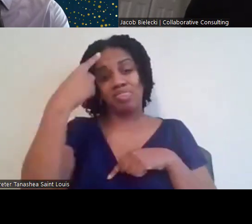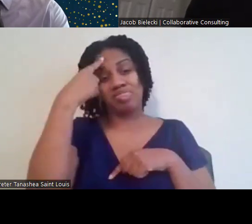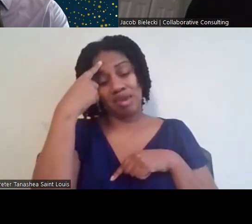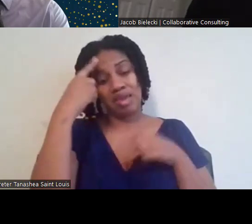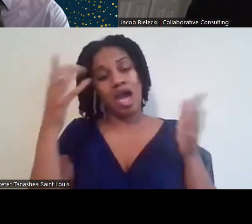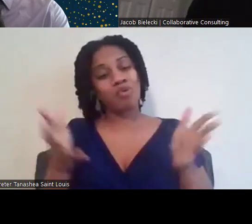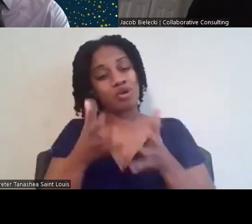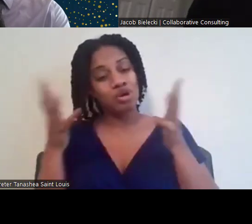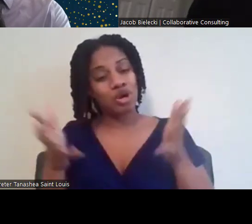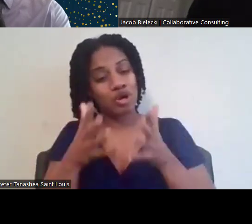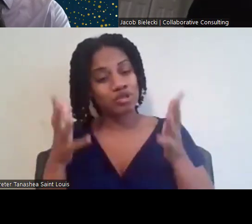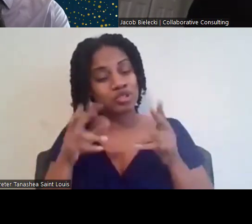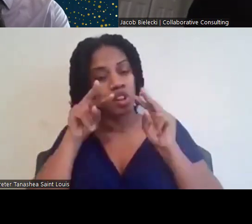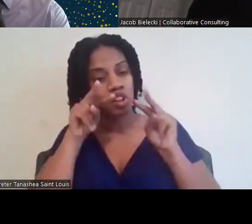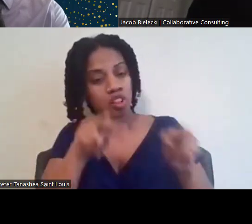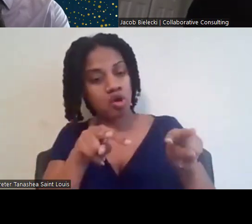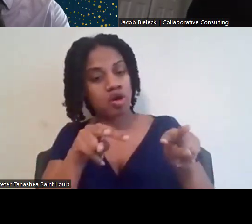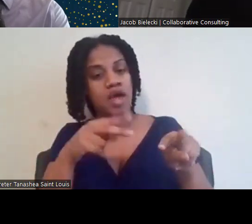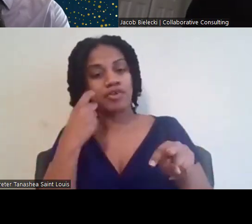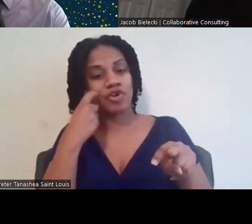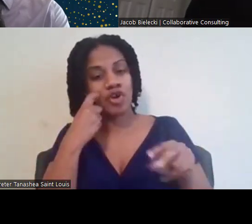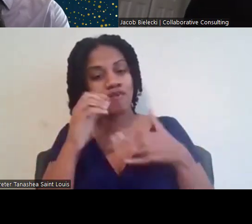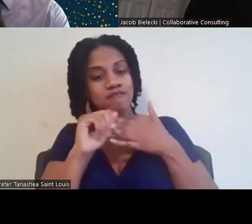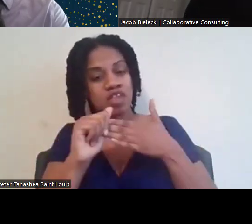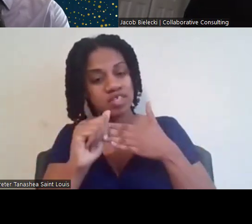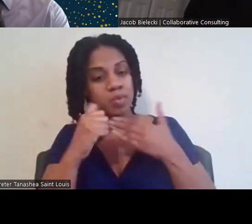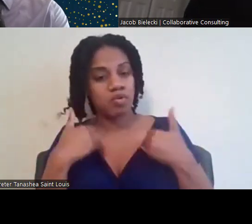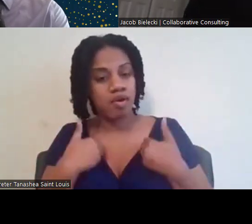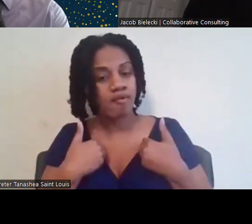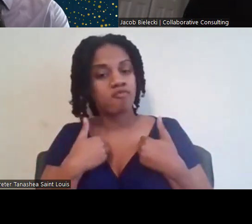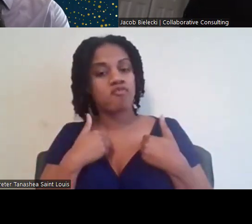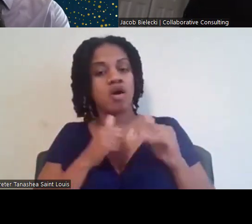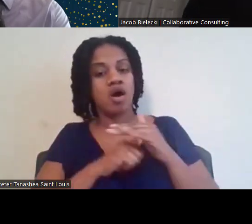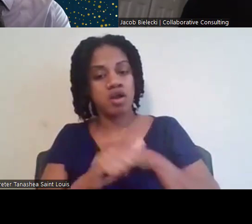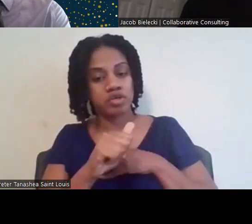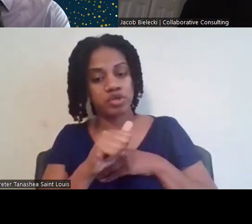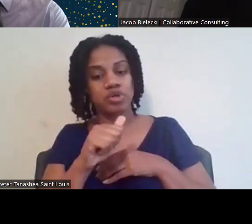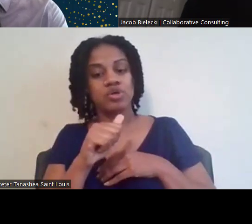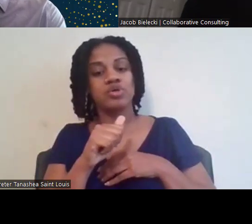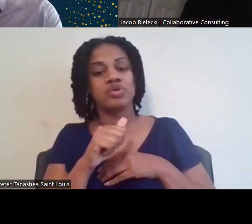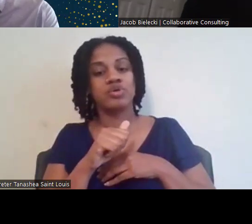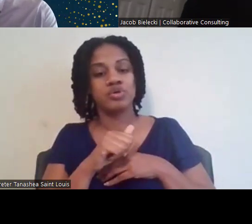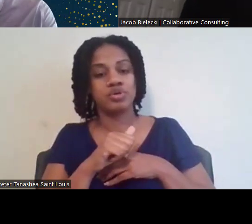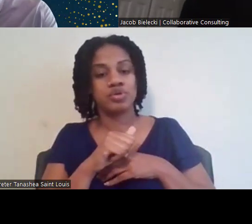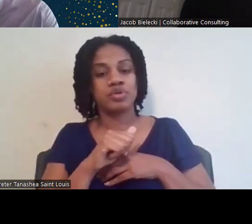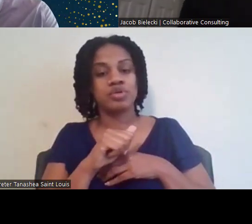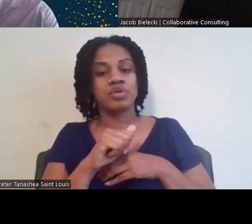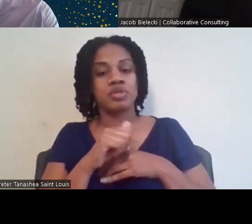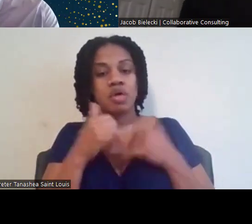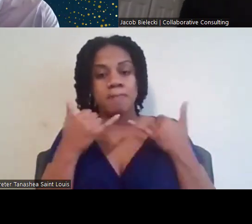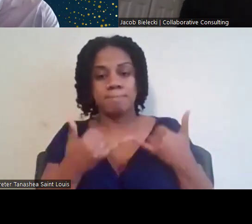encourage you to look at, you know, the current flexibilities that you have under the Modernization